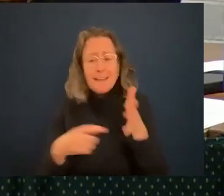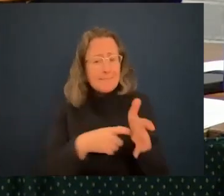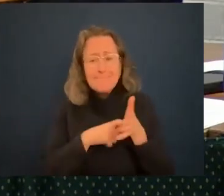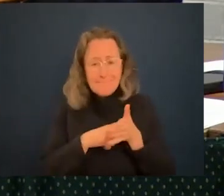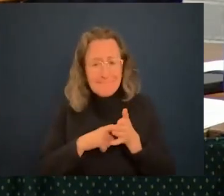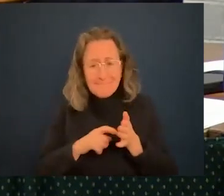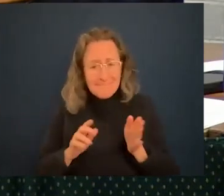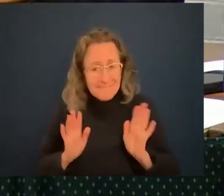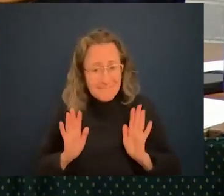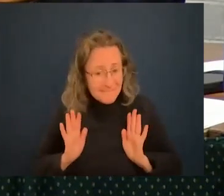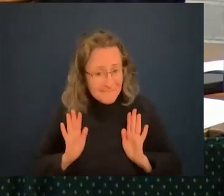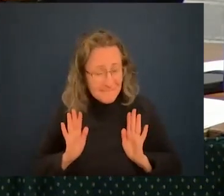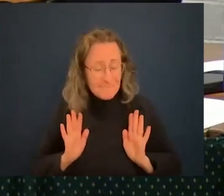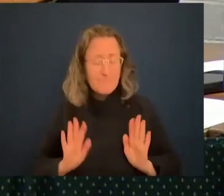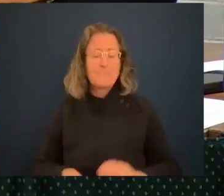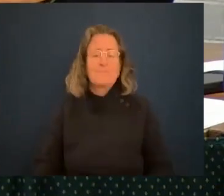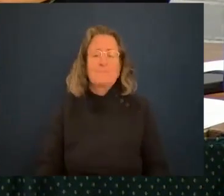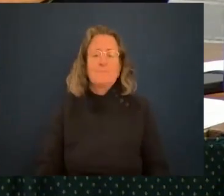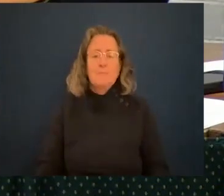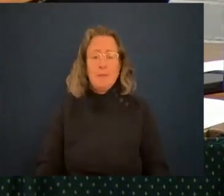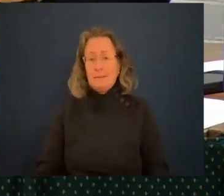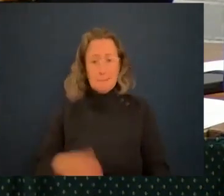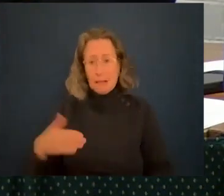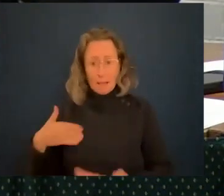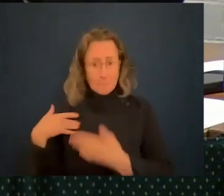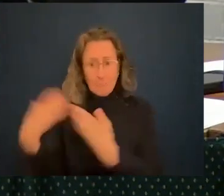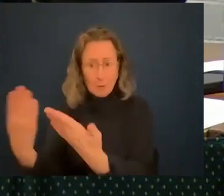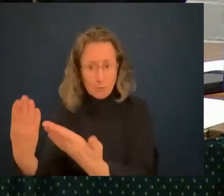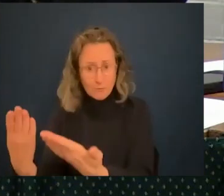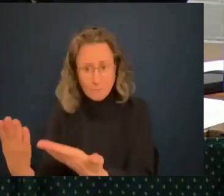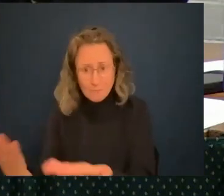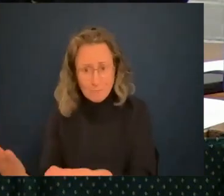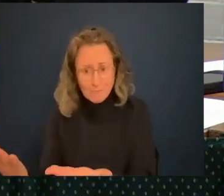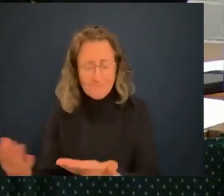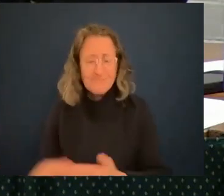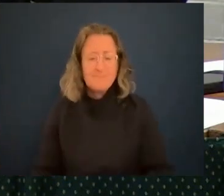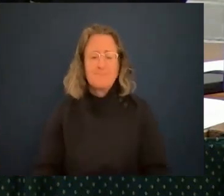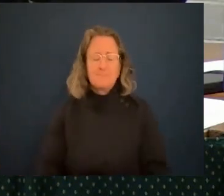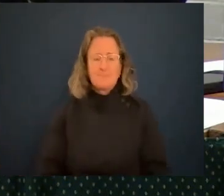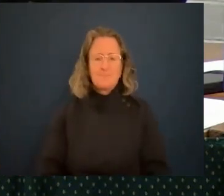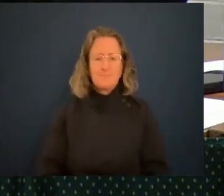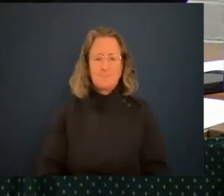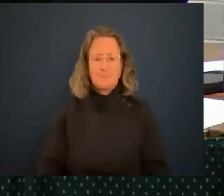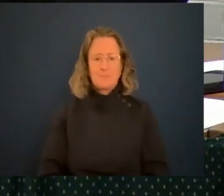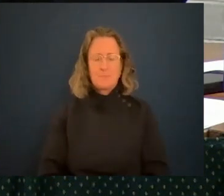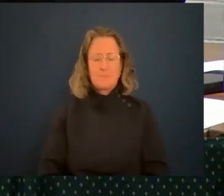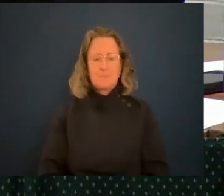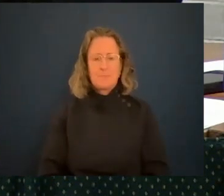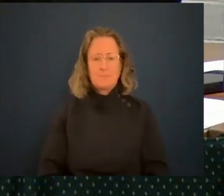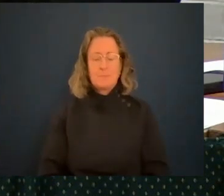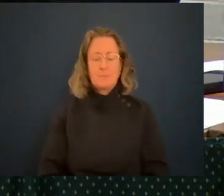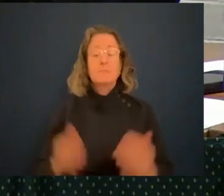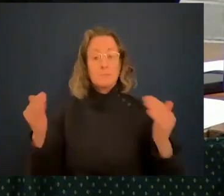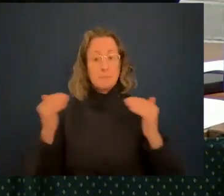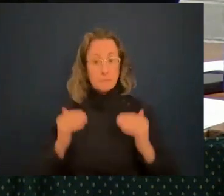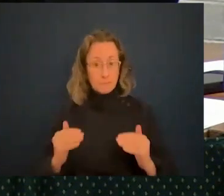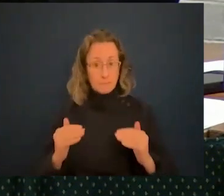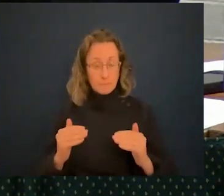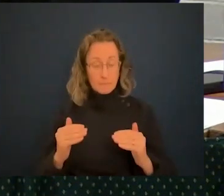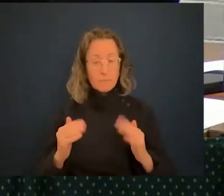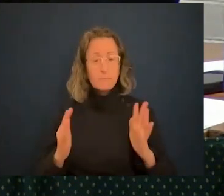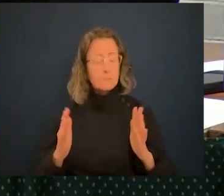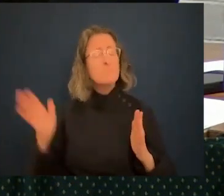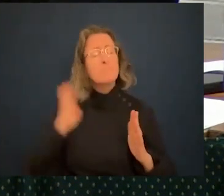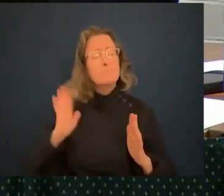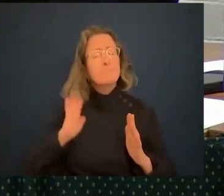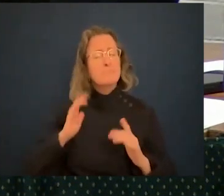you know um not even emotion yet and when we've created new